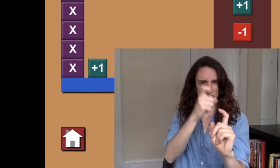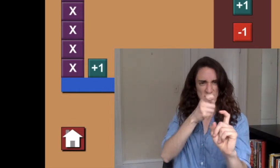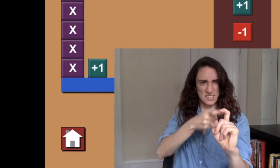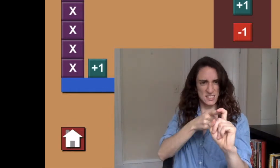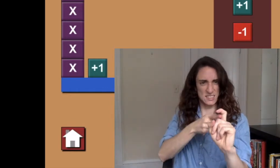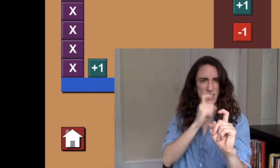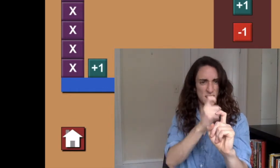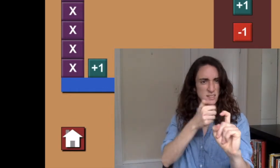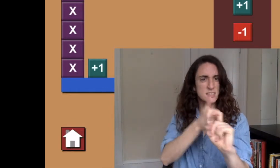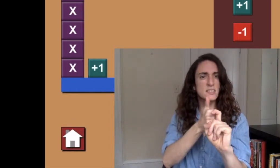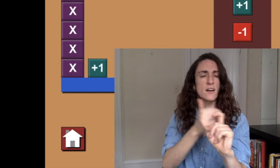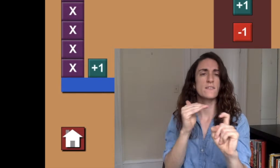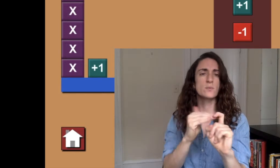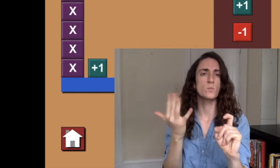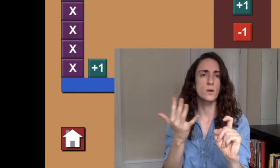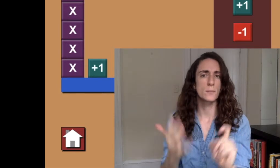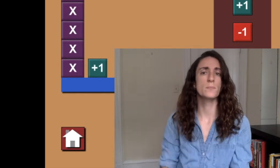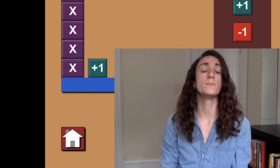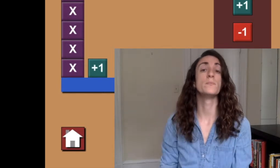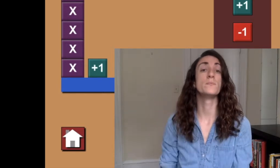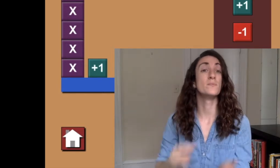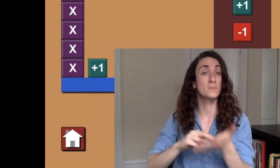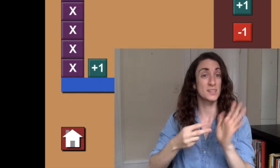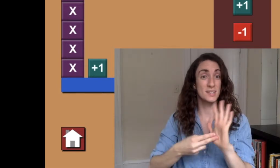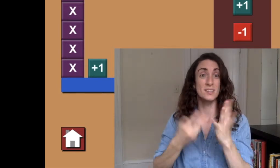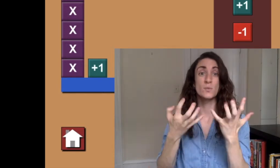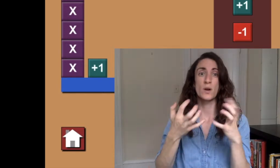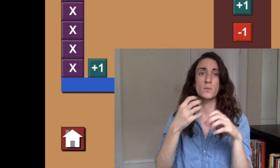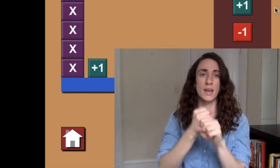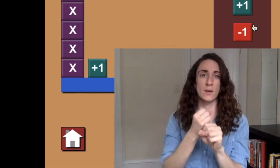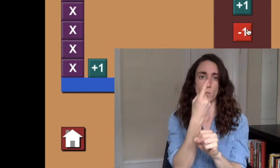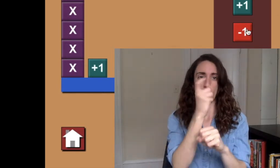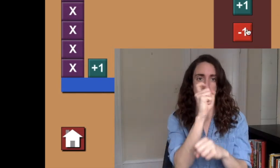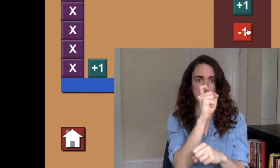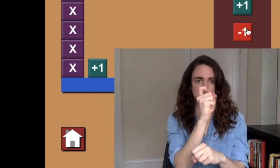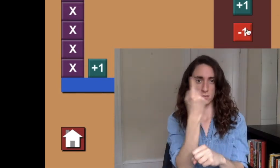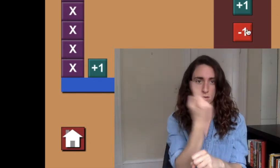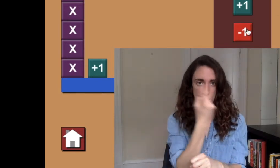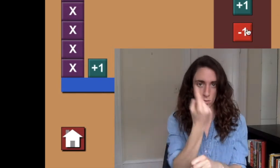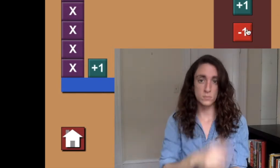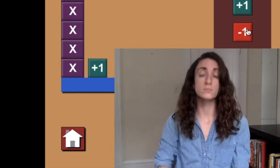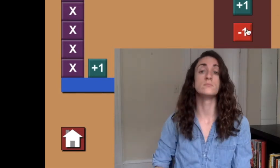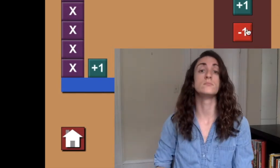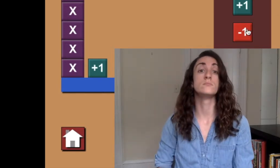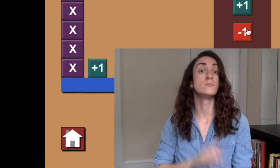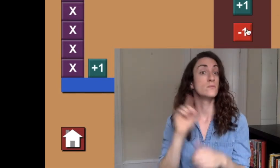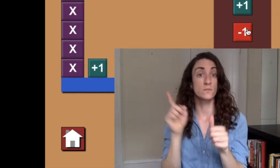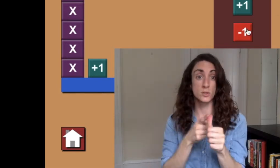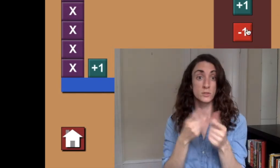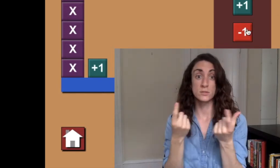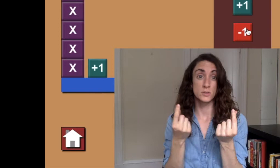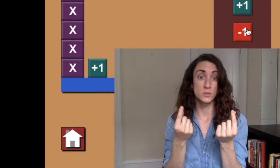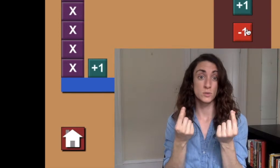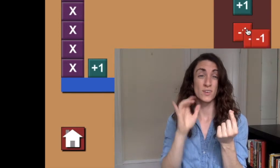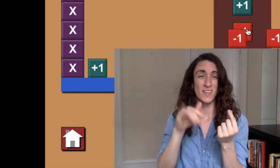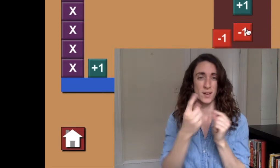we want to know what x itself is, what 1x is equal to. So we want to get 1x alone on this